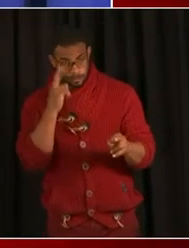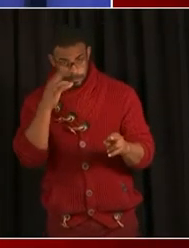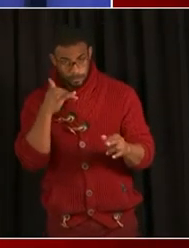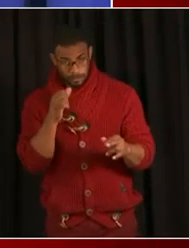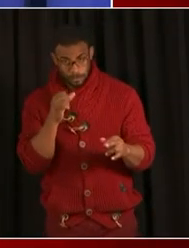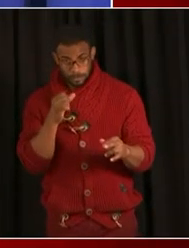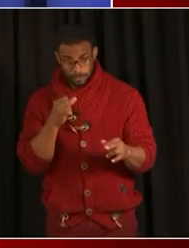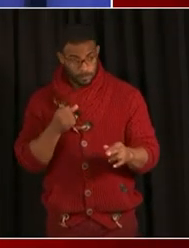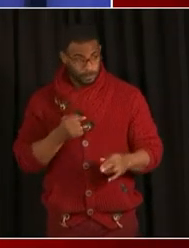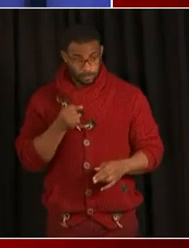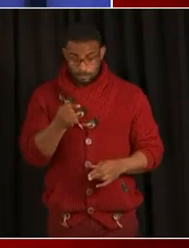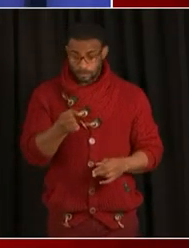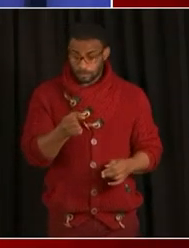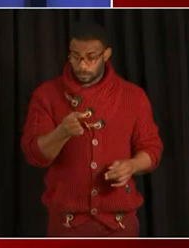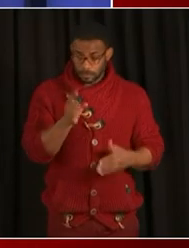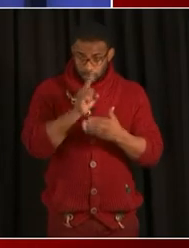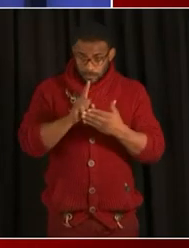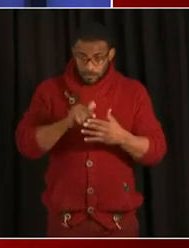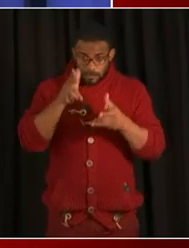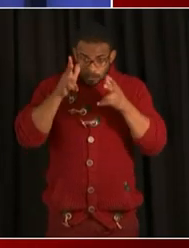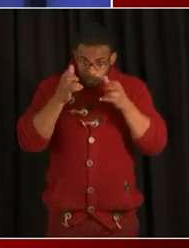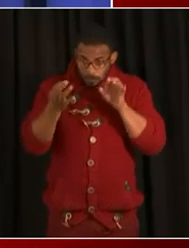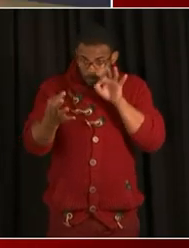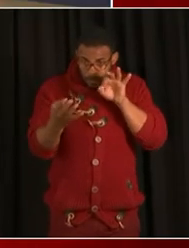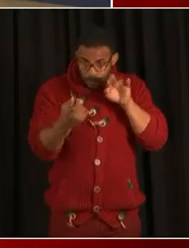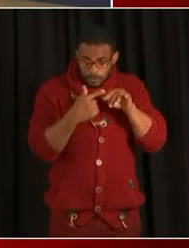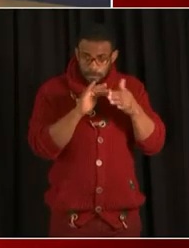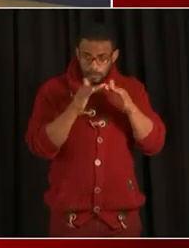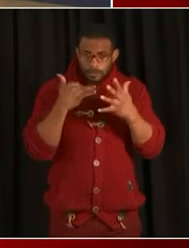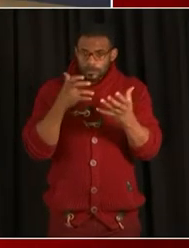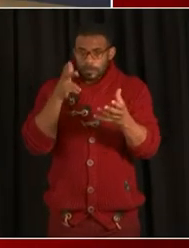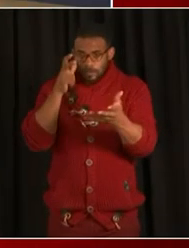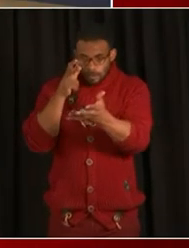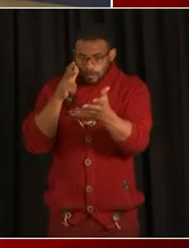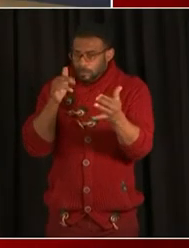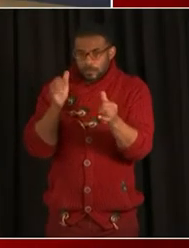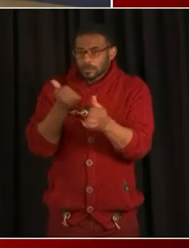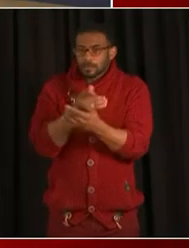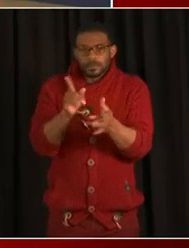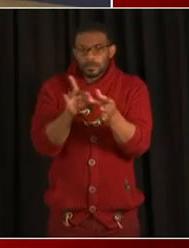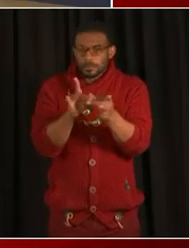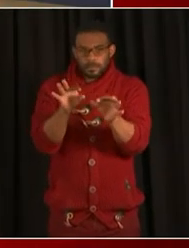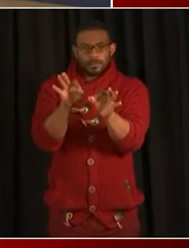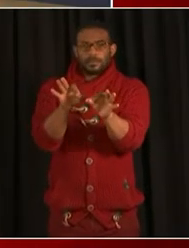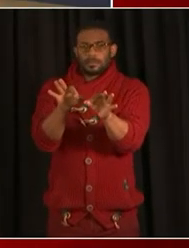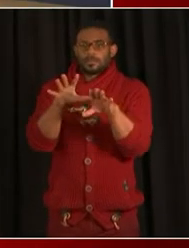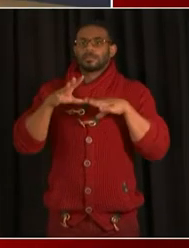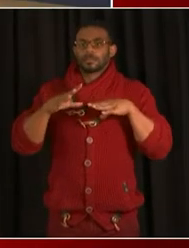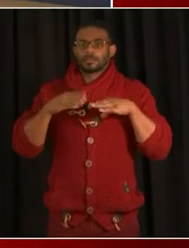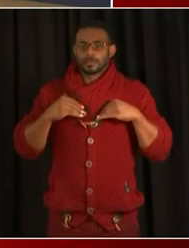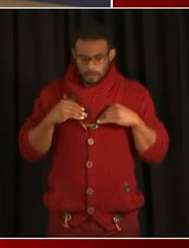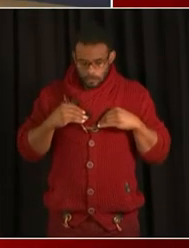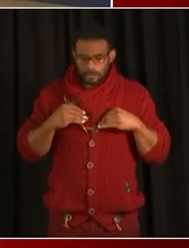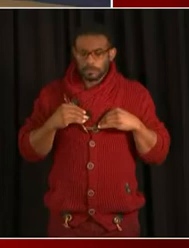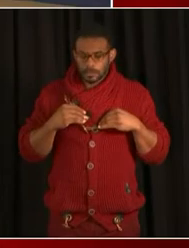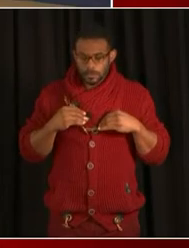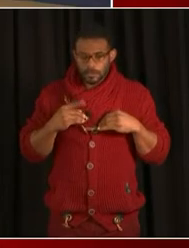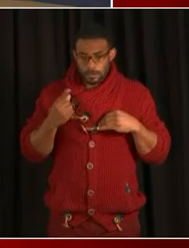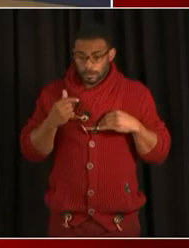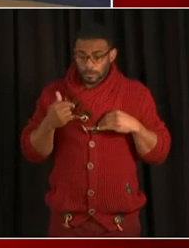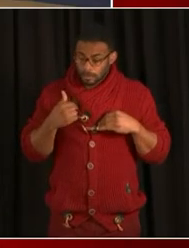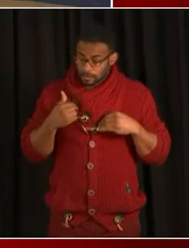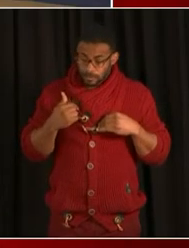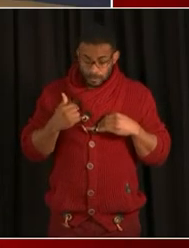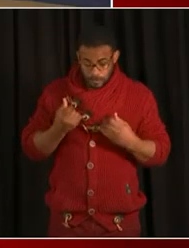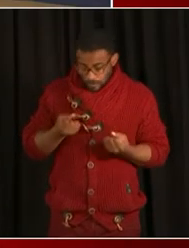the reason we put ourselves out here each week, too, is to hear this feedback, because we want to hear it. So everything that you're saying is